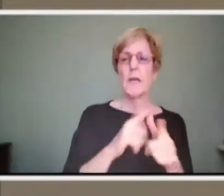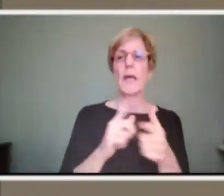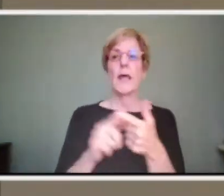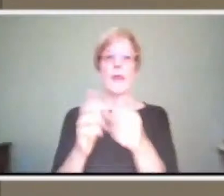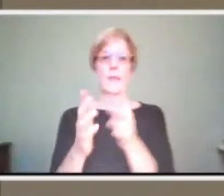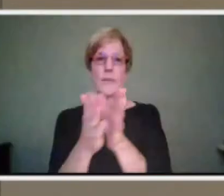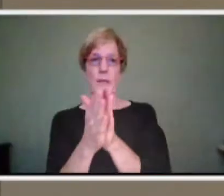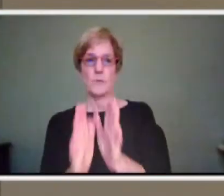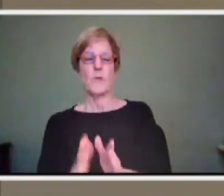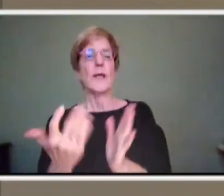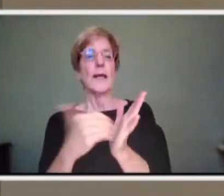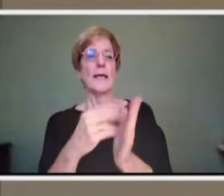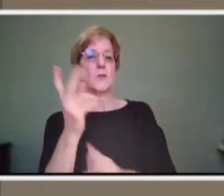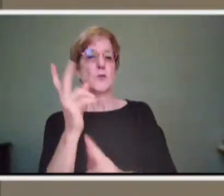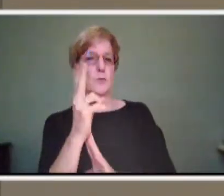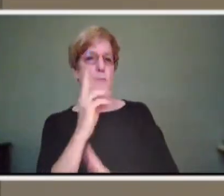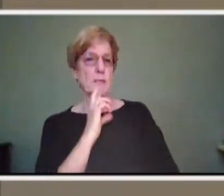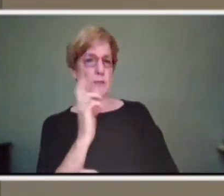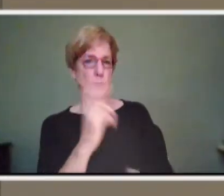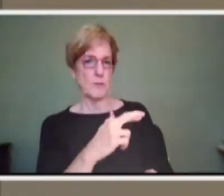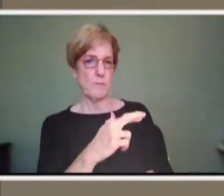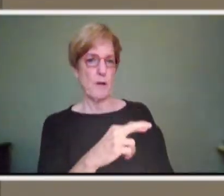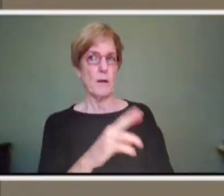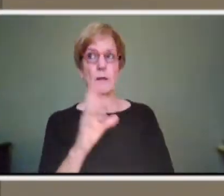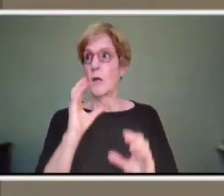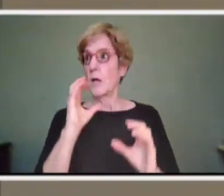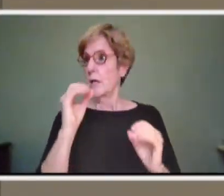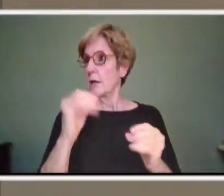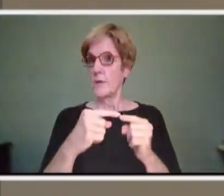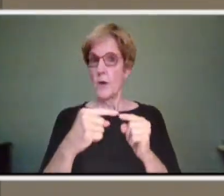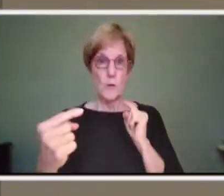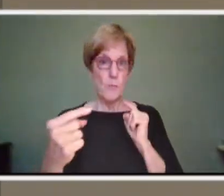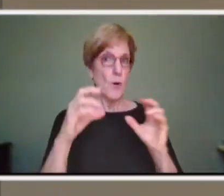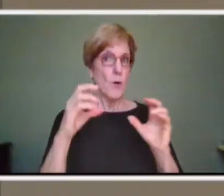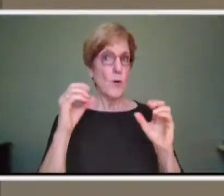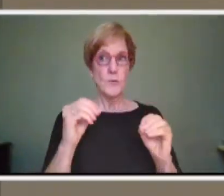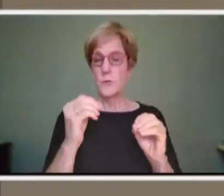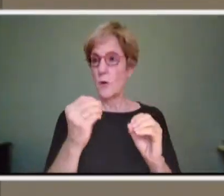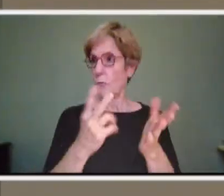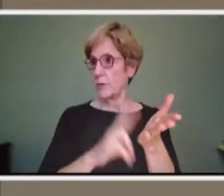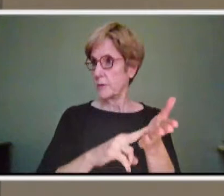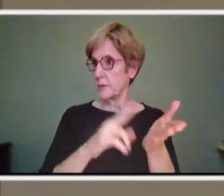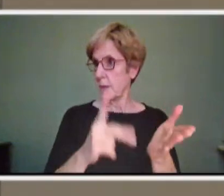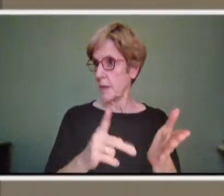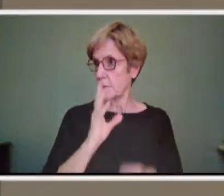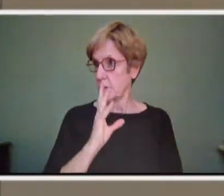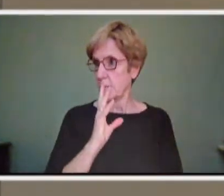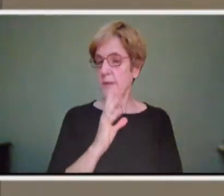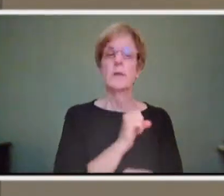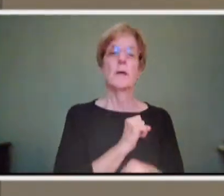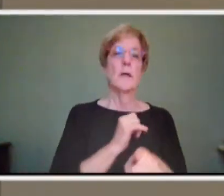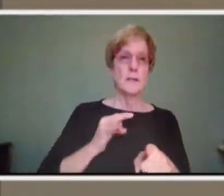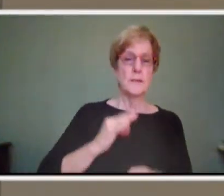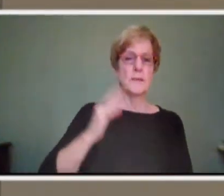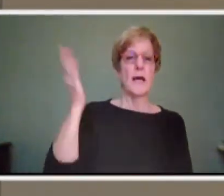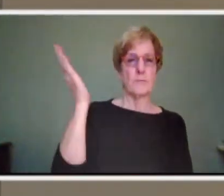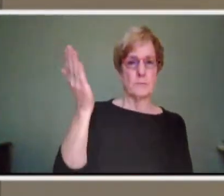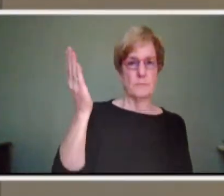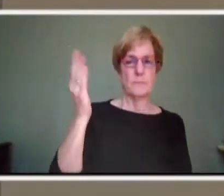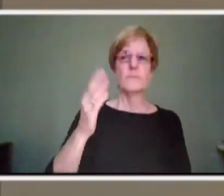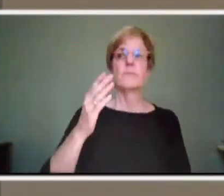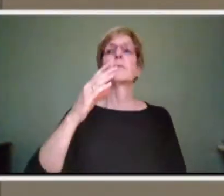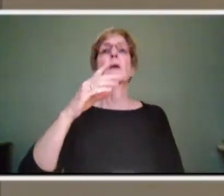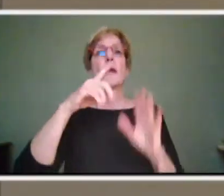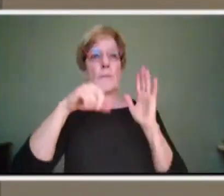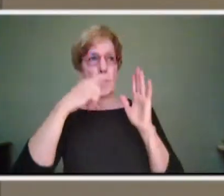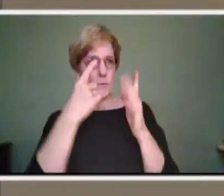rebuttal. If no one is opposed or signed up to speak, staff provides a short presentation, the public hearing is closed, and